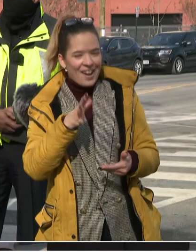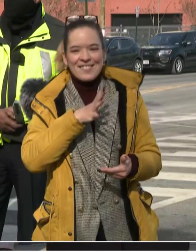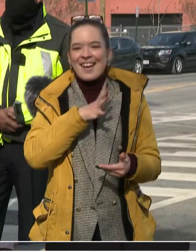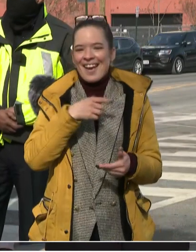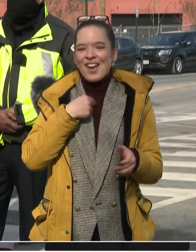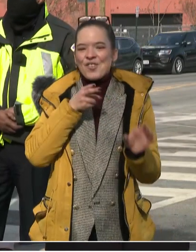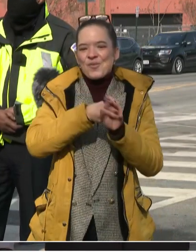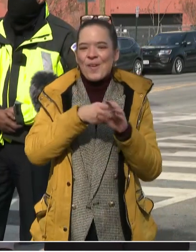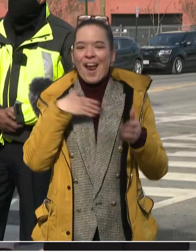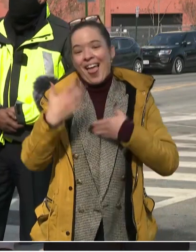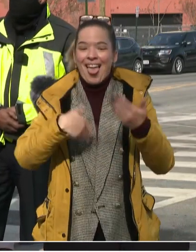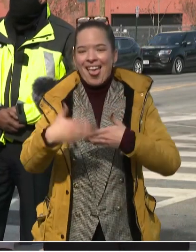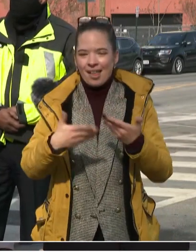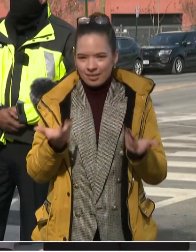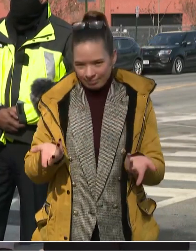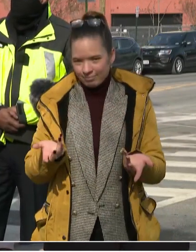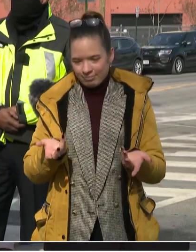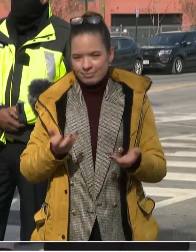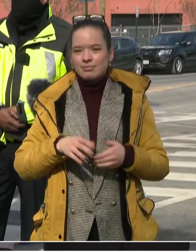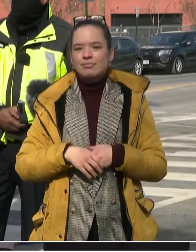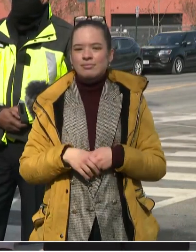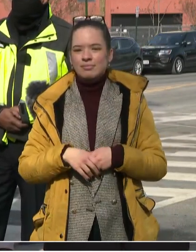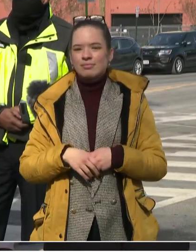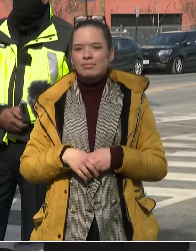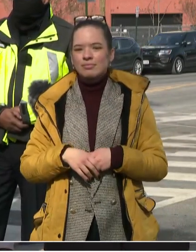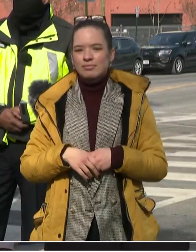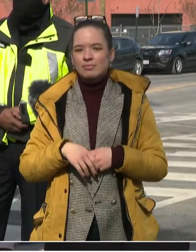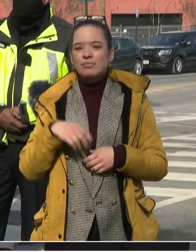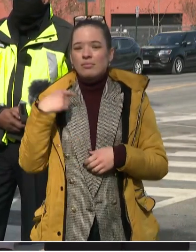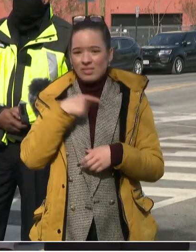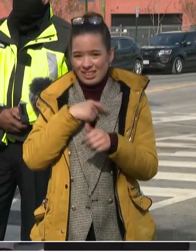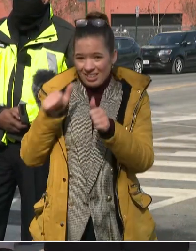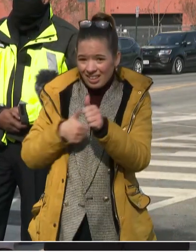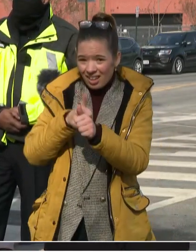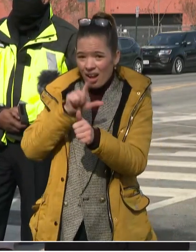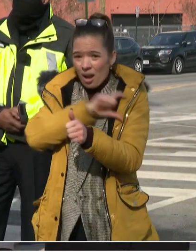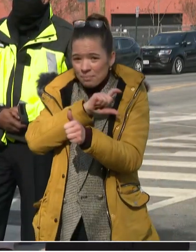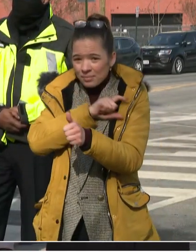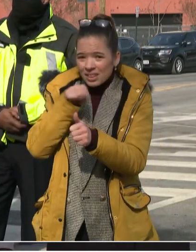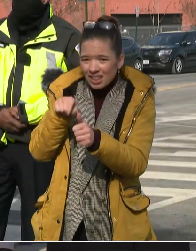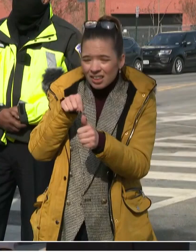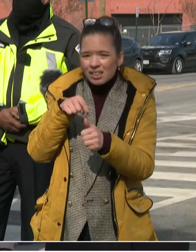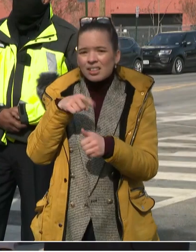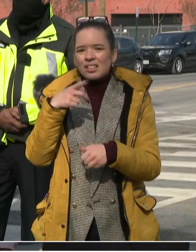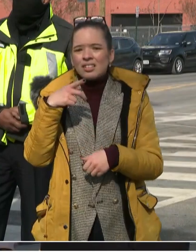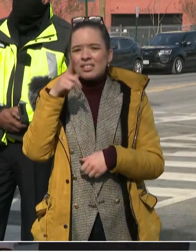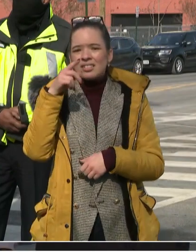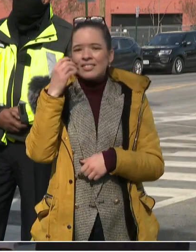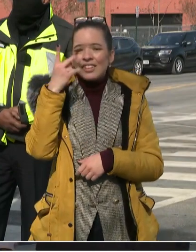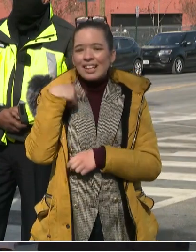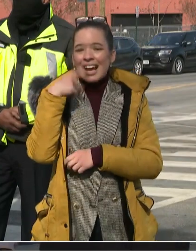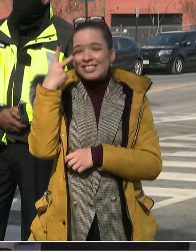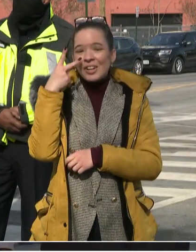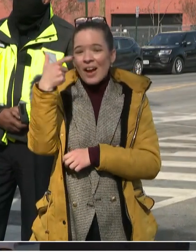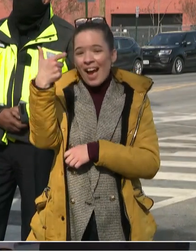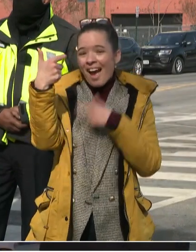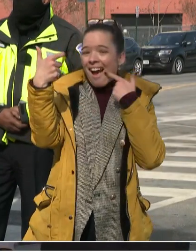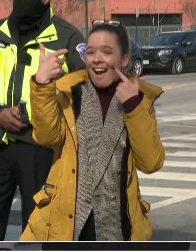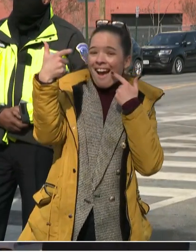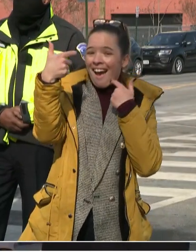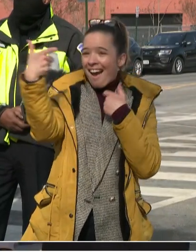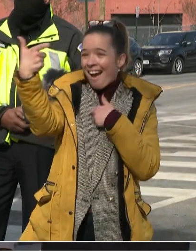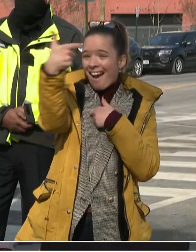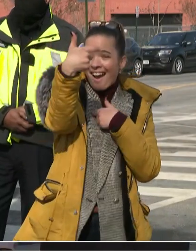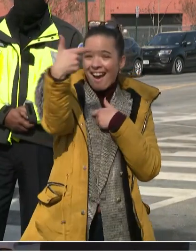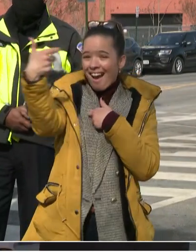committing carjackings, and while they're being pursued by the police, they're live streaming themselves, laughing, right, as they have